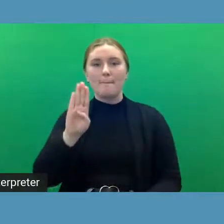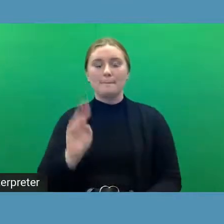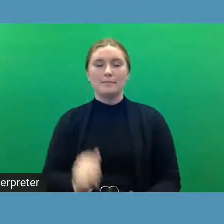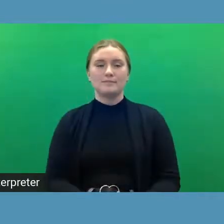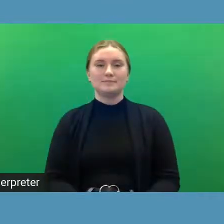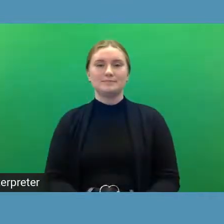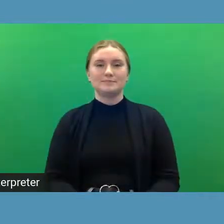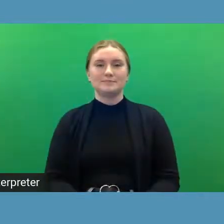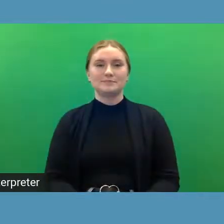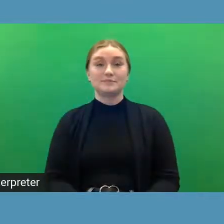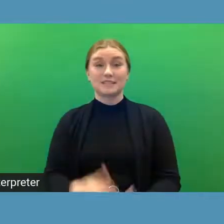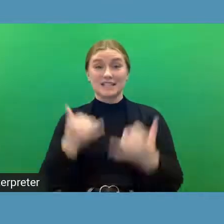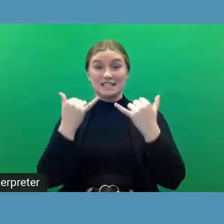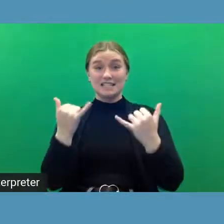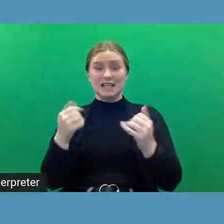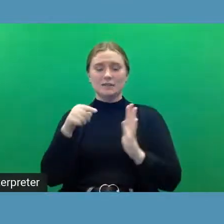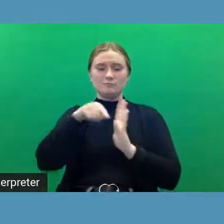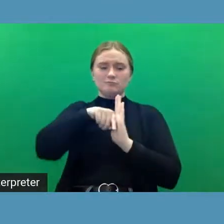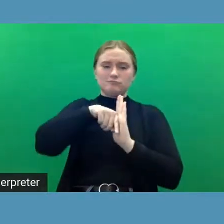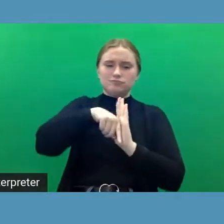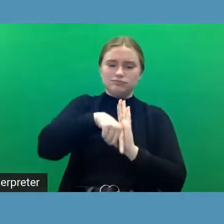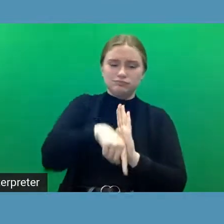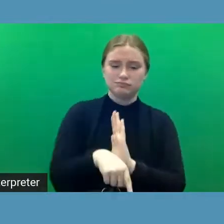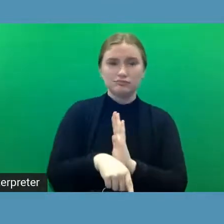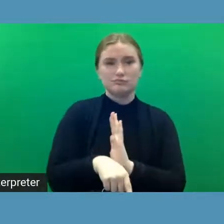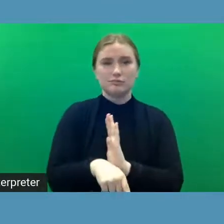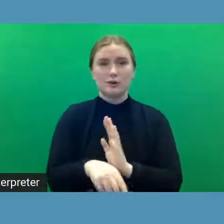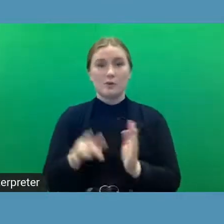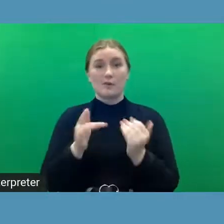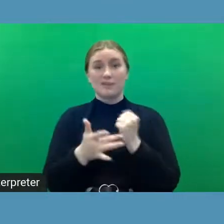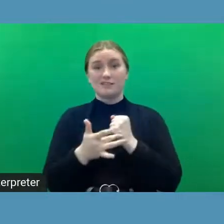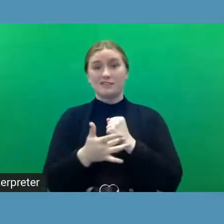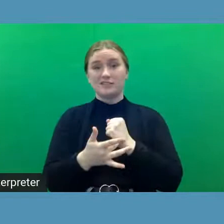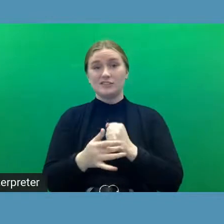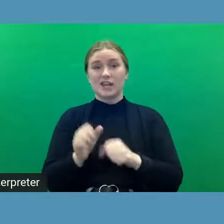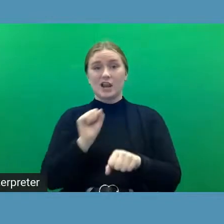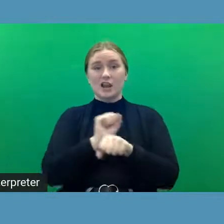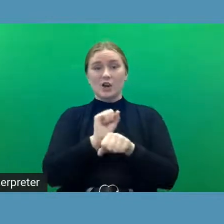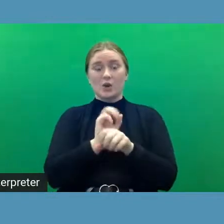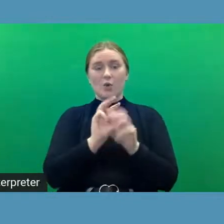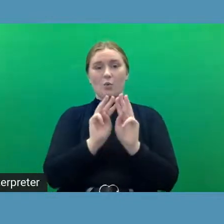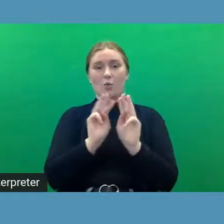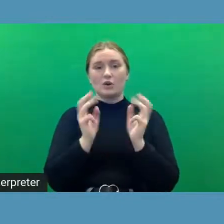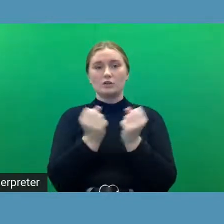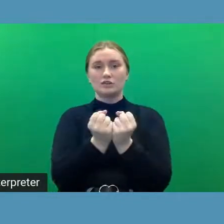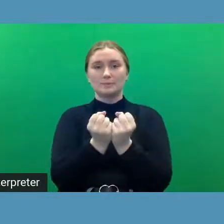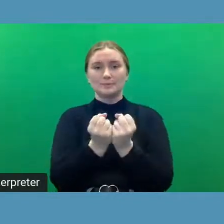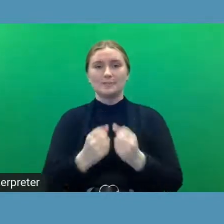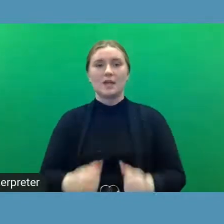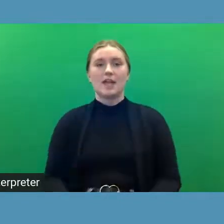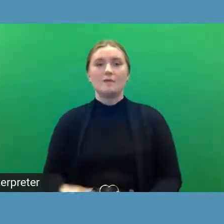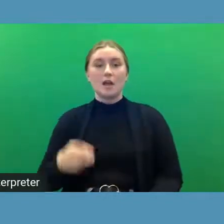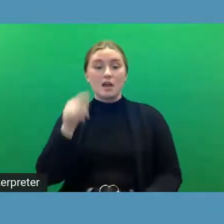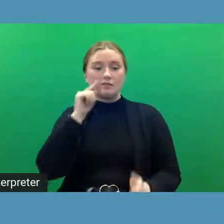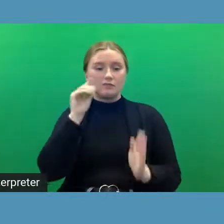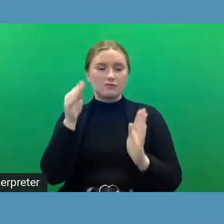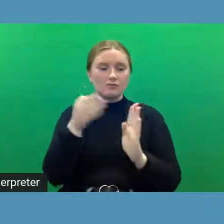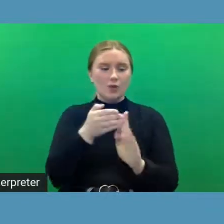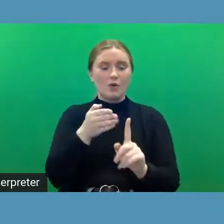going to dive a little deeper into technical workshop 2. And so we're looking at digital accessibility